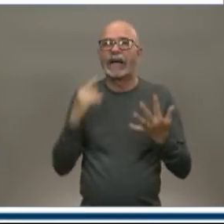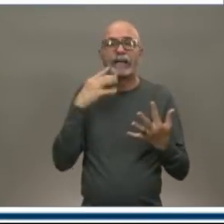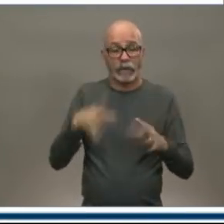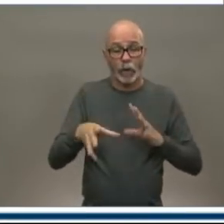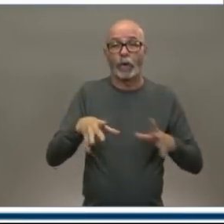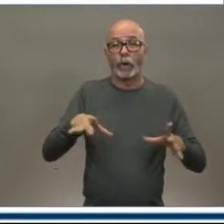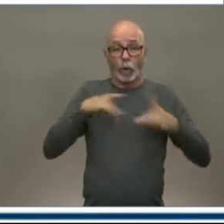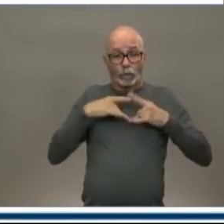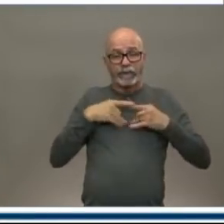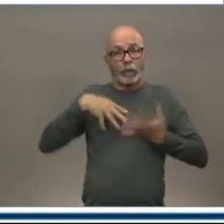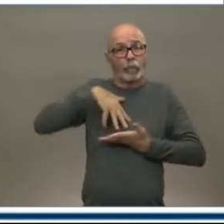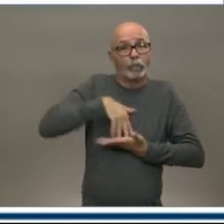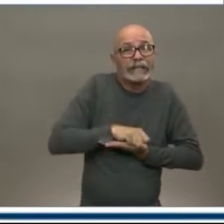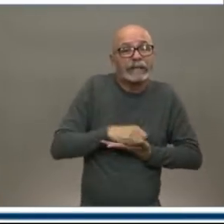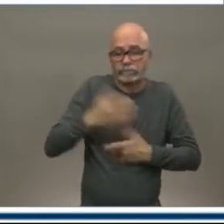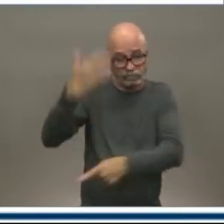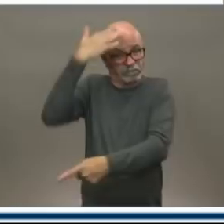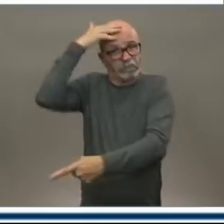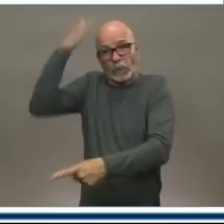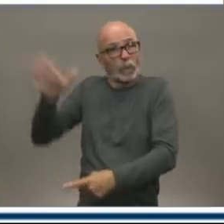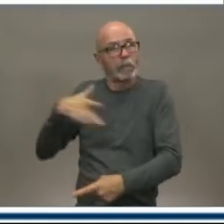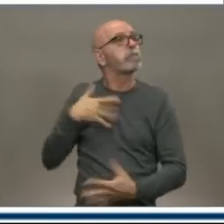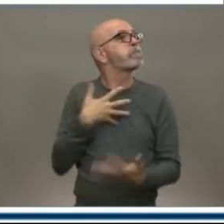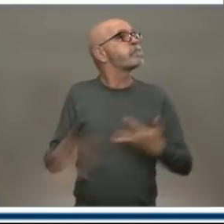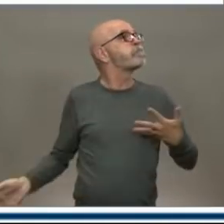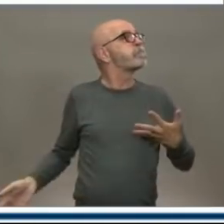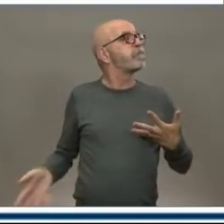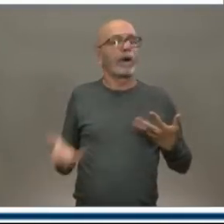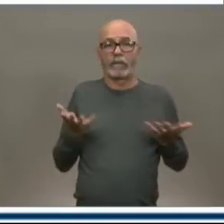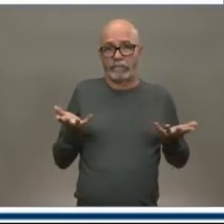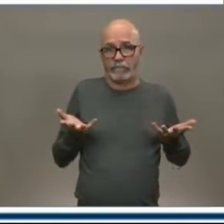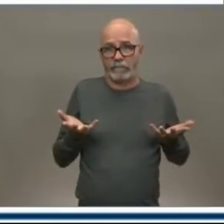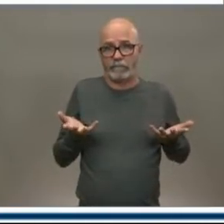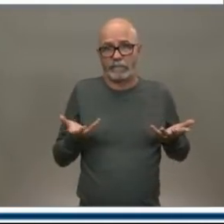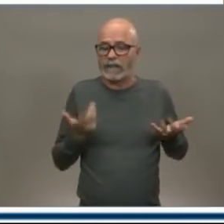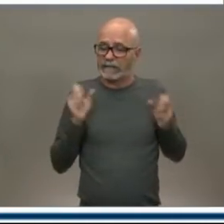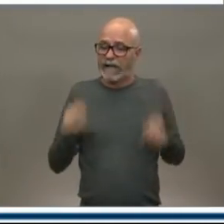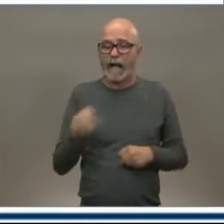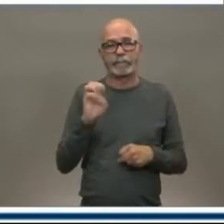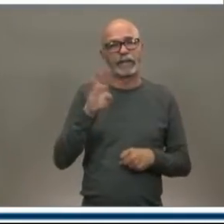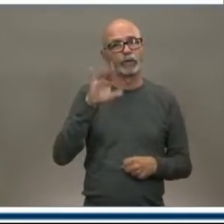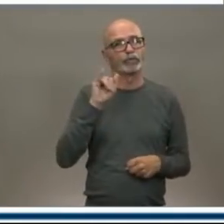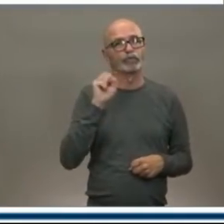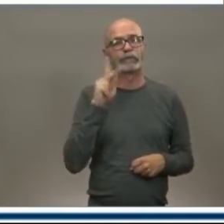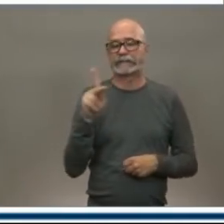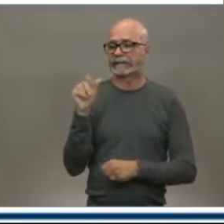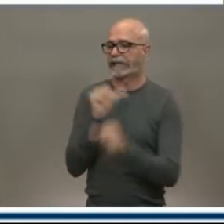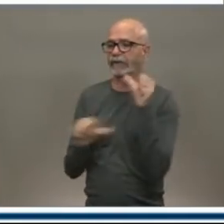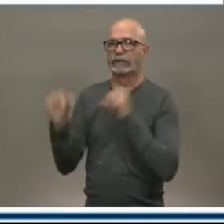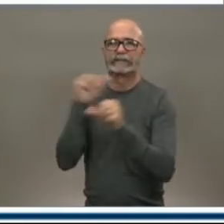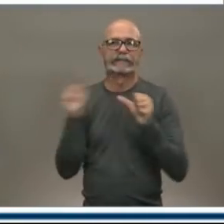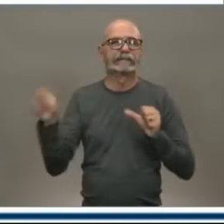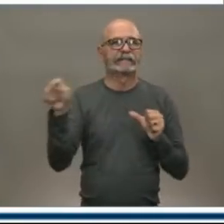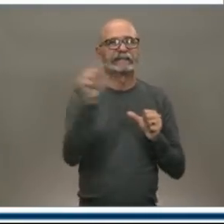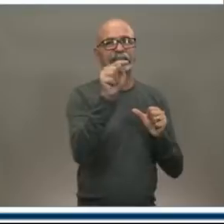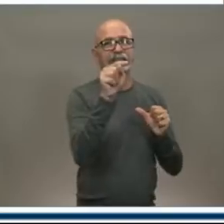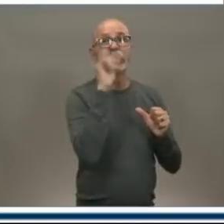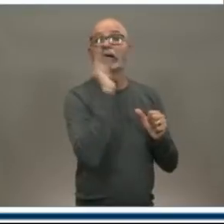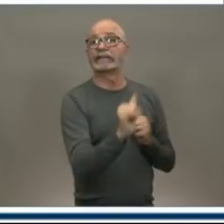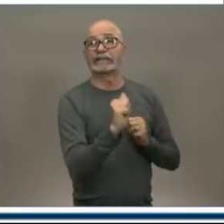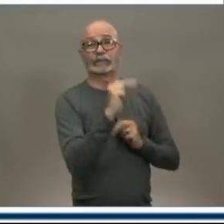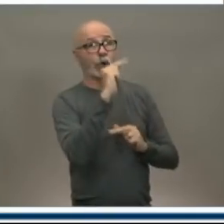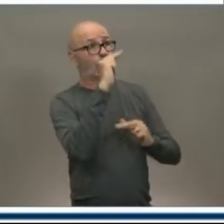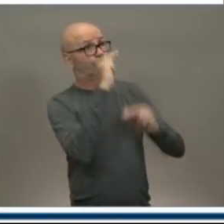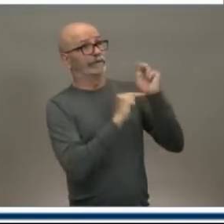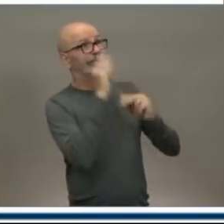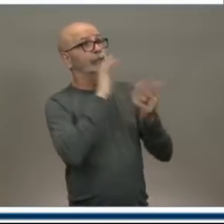even know about that they're putting at risk. So how do we, rather than changing the structure of schools, how do we make sure those people understand that